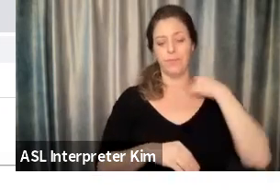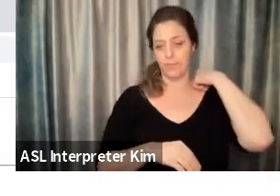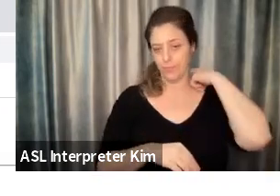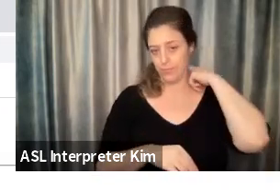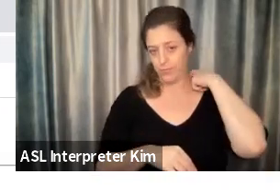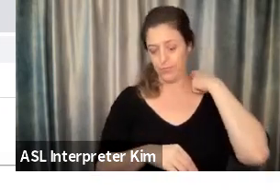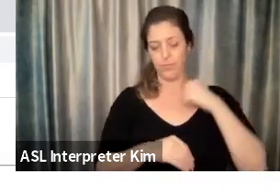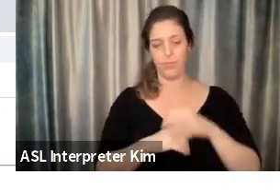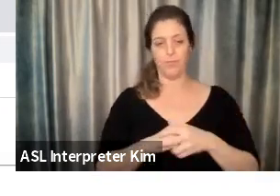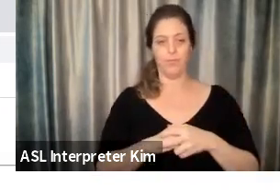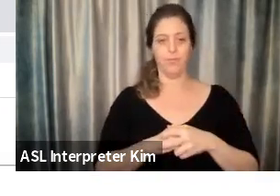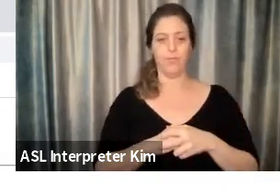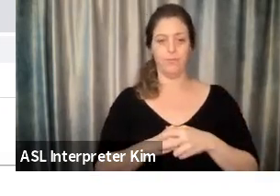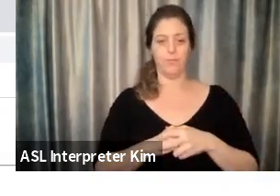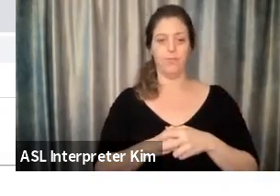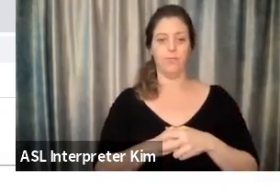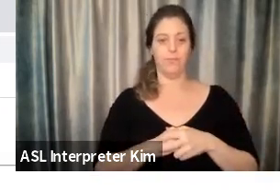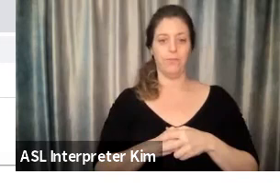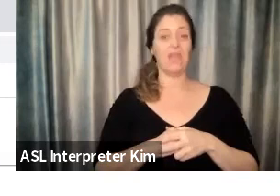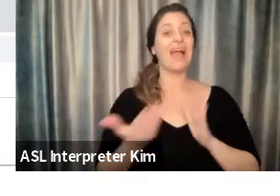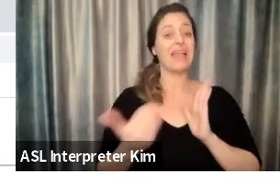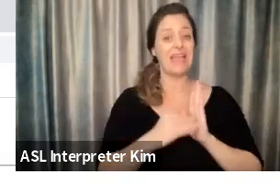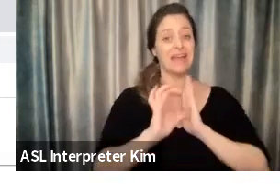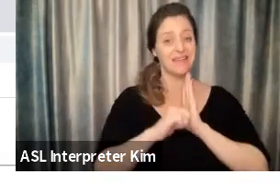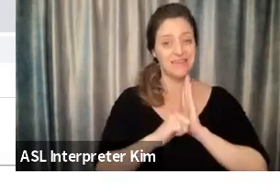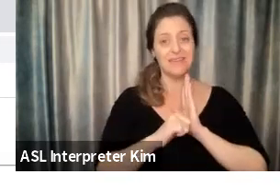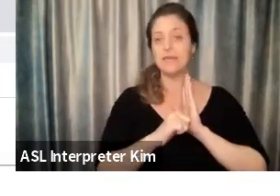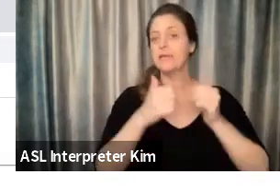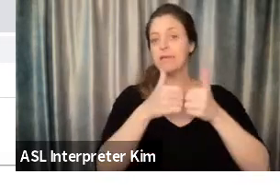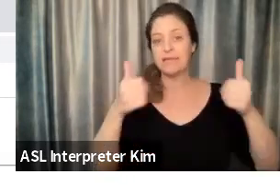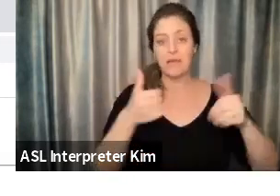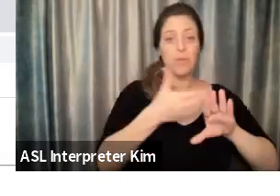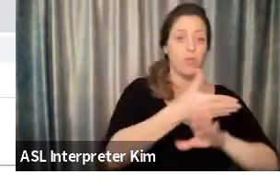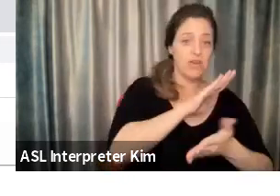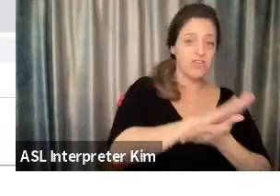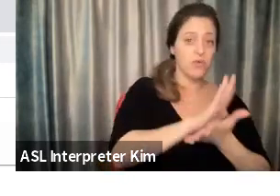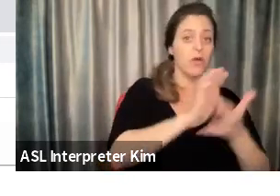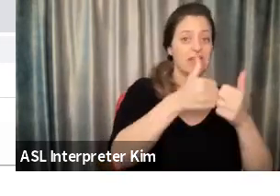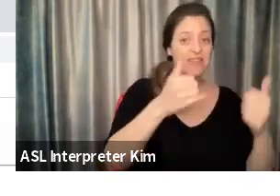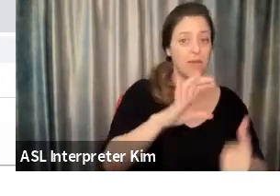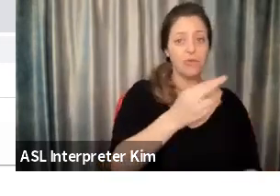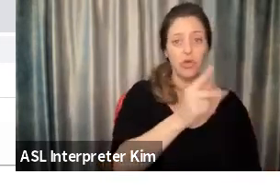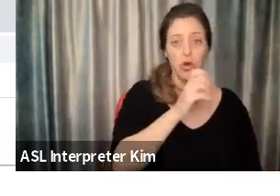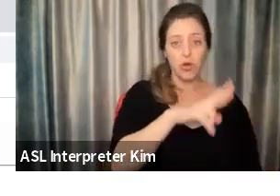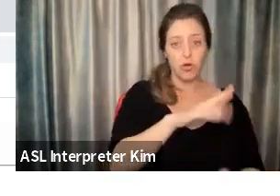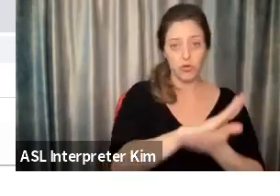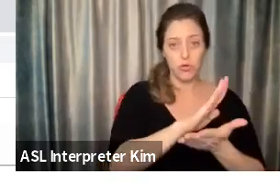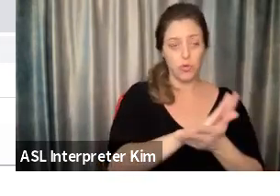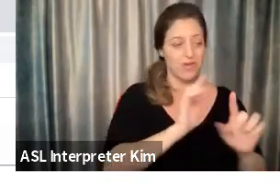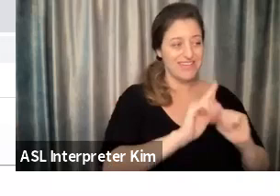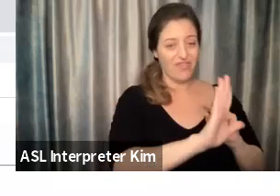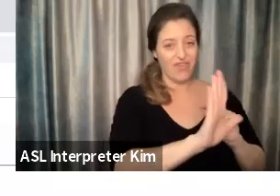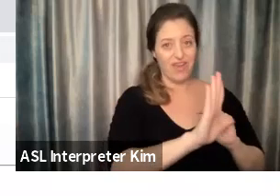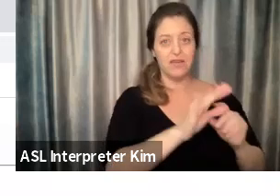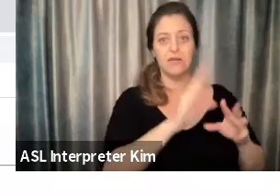obviously this does not apply to charter schools nor preschool. They have a whole different application process, but those